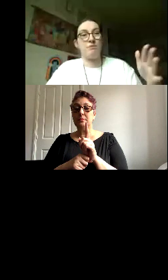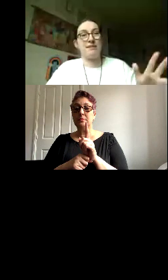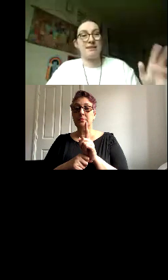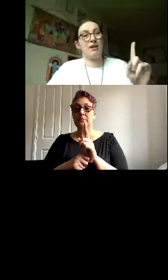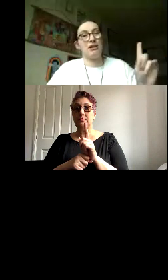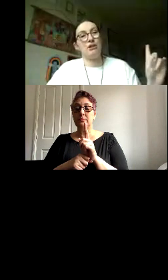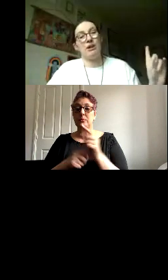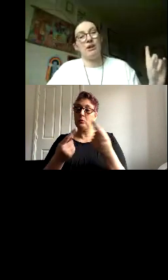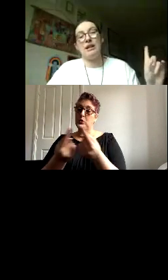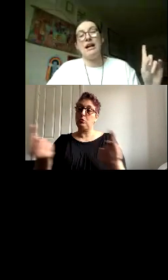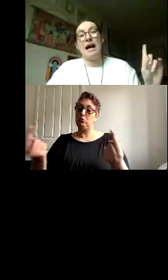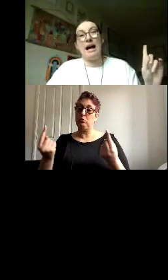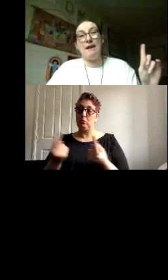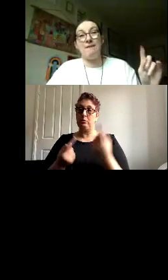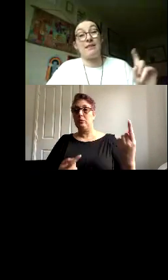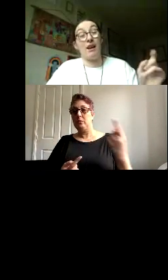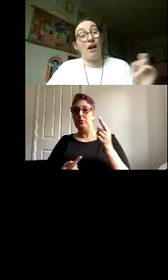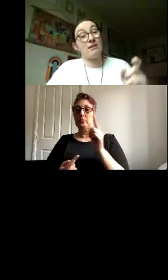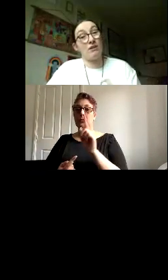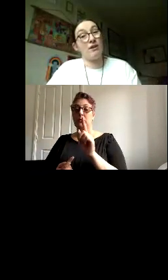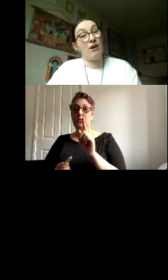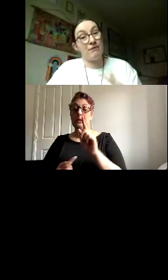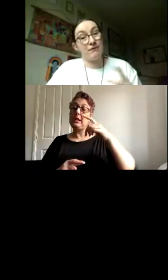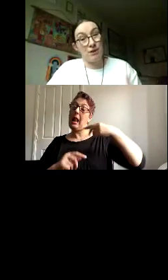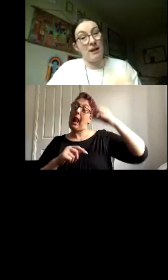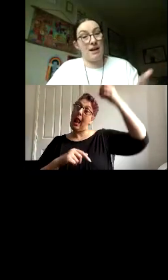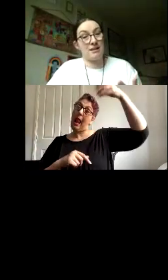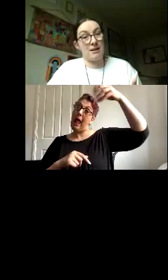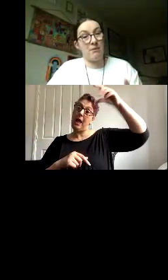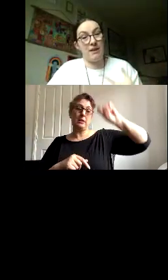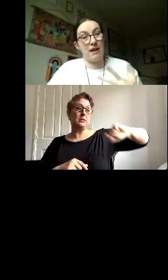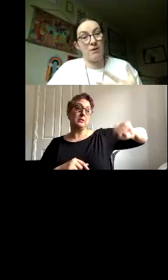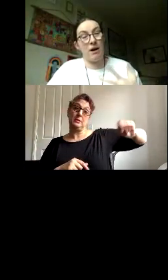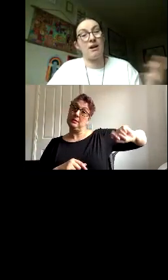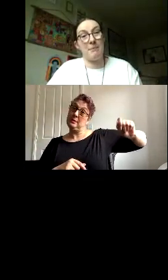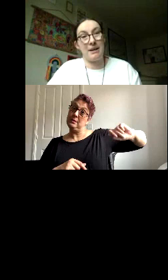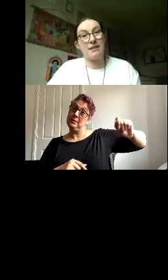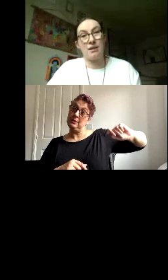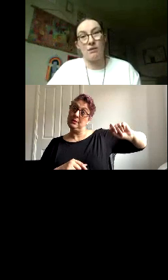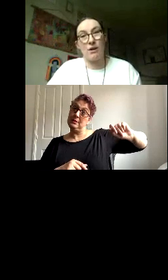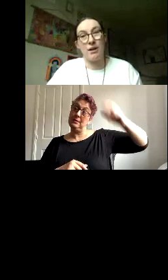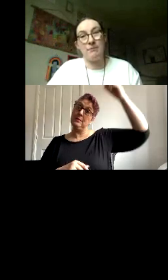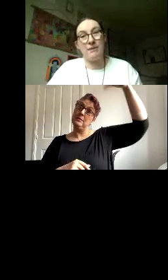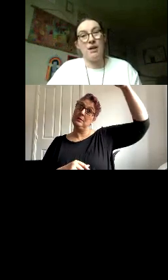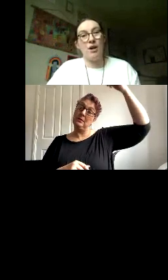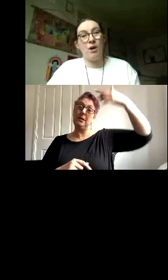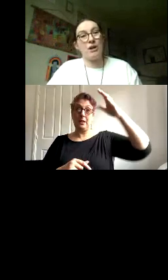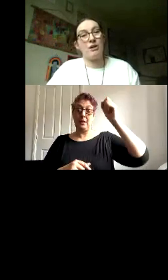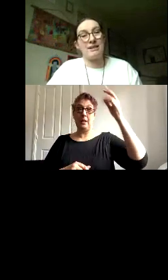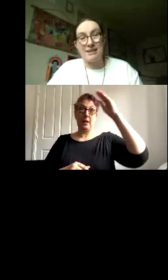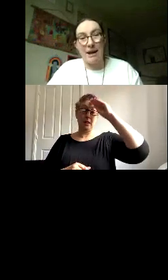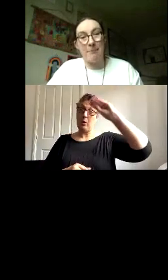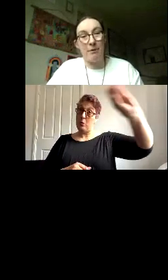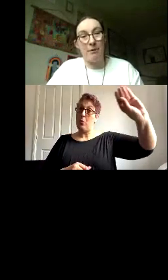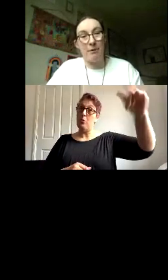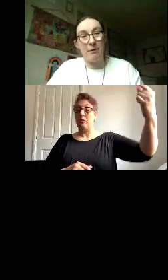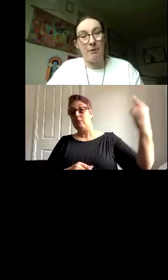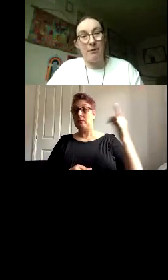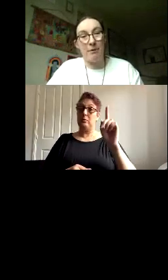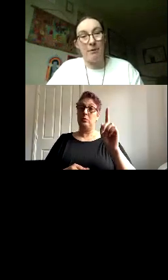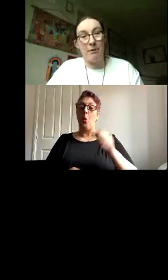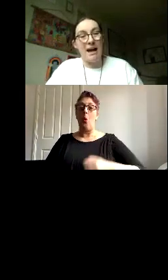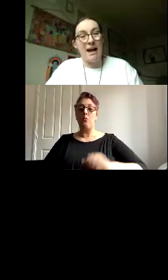deaf person, you could flick the lights on and off to alert someone that you're coming into the room, or you can stamp on the